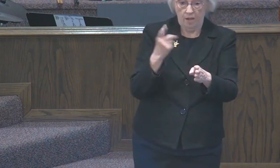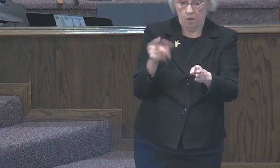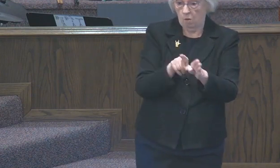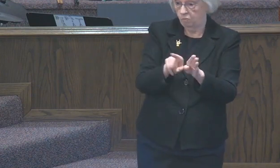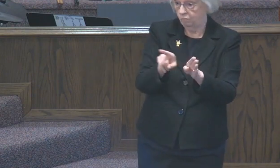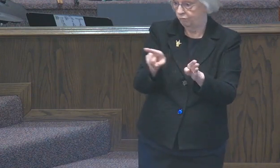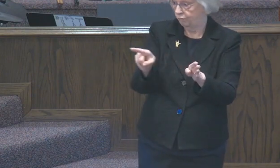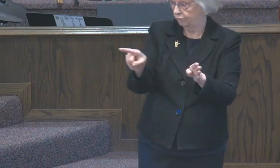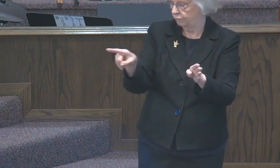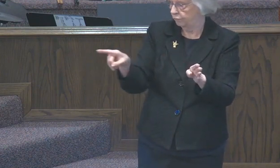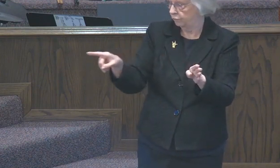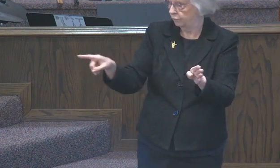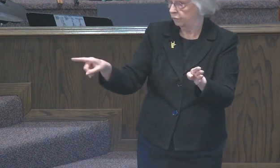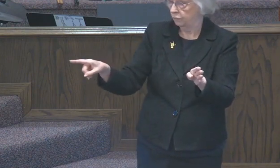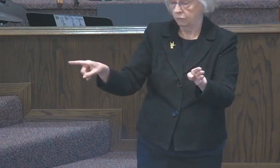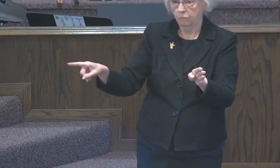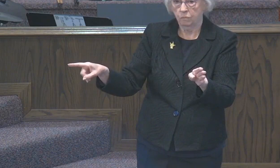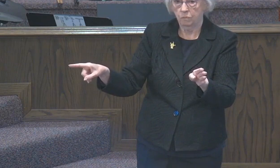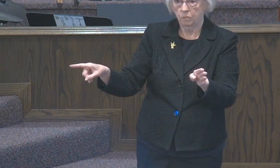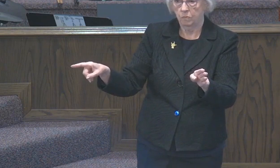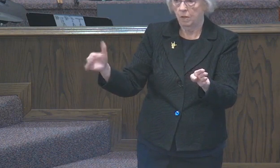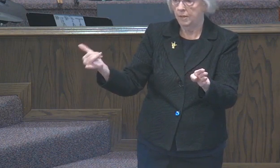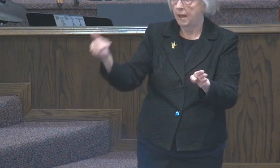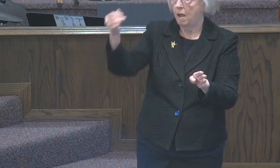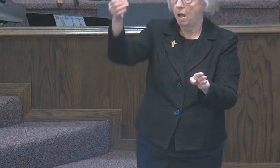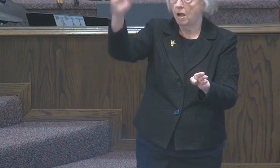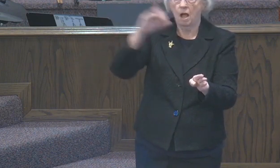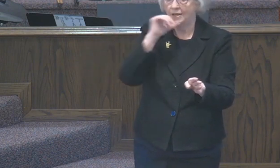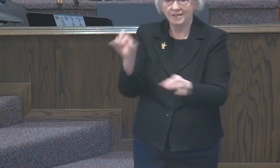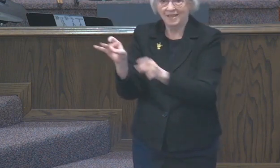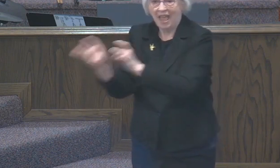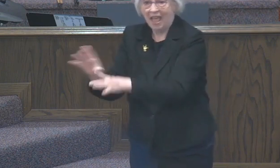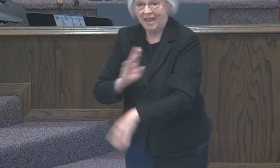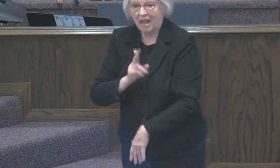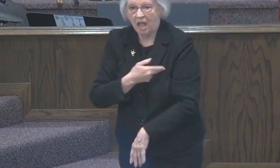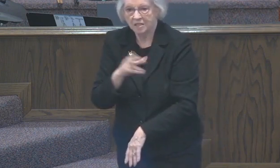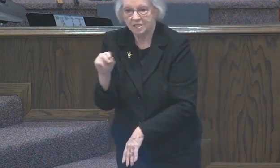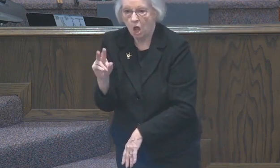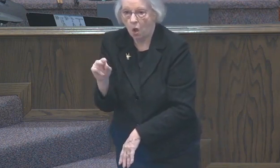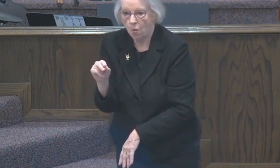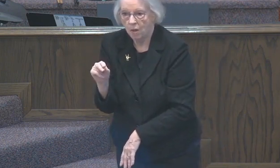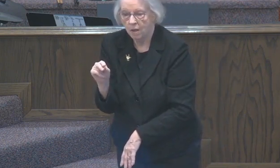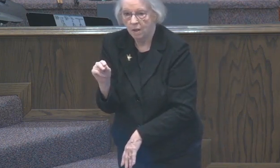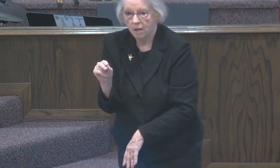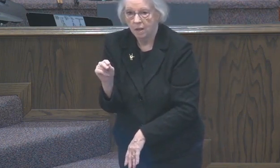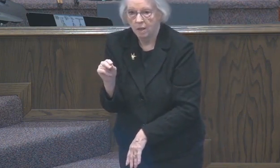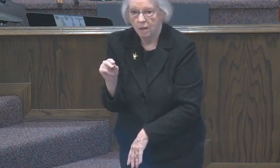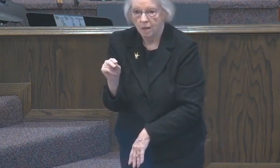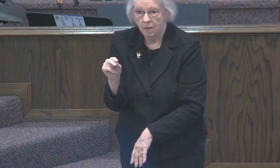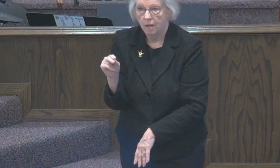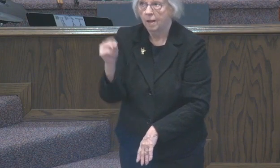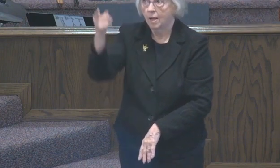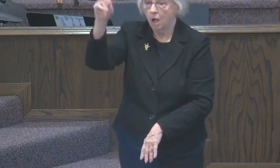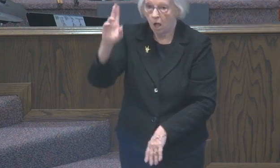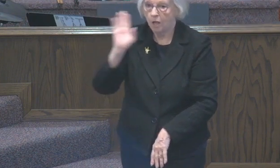All right? There are covenant promises. And there are covenants that God makes, and there are promises that God makes. God's covenants